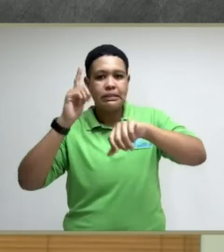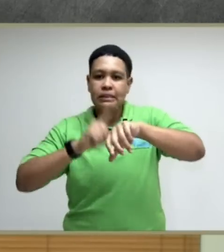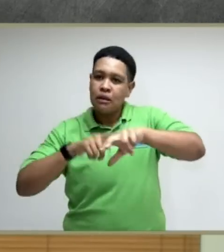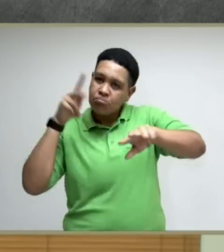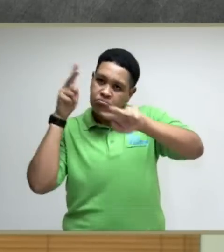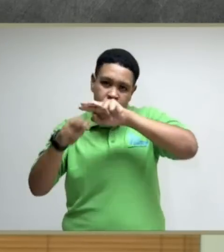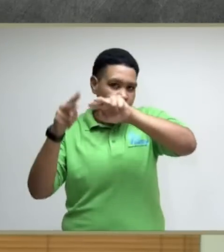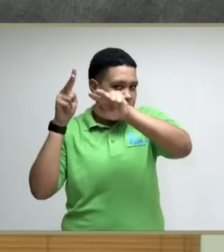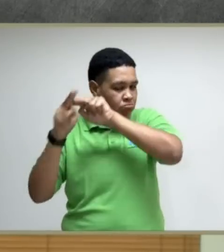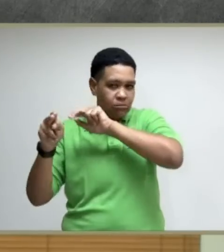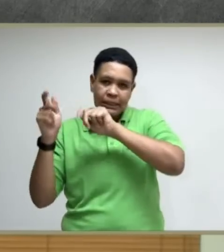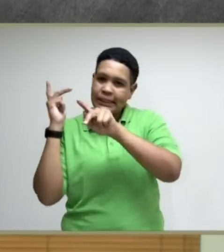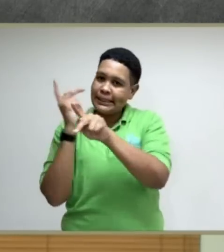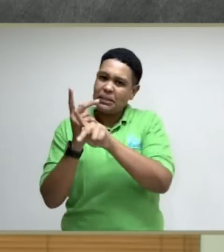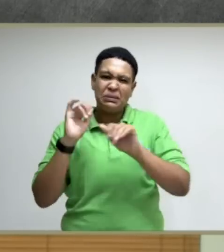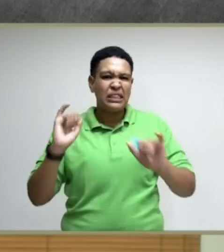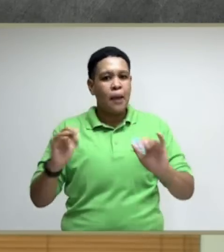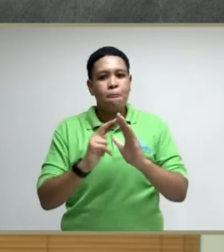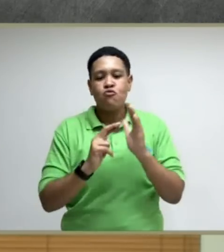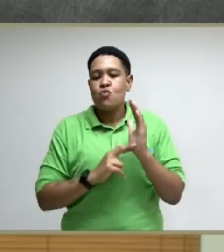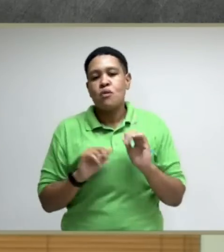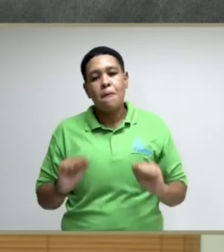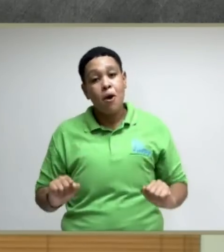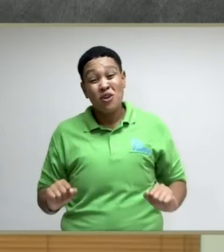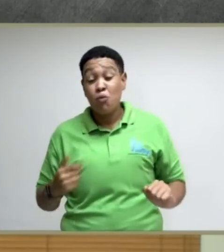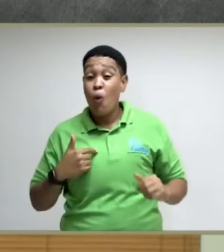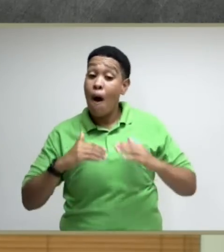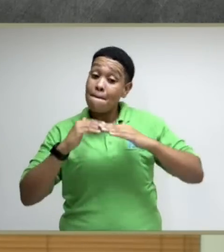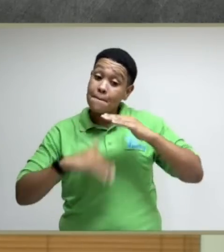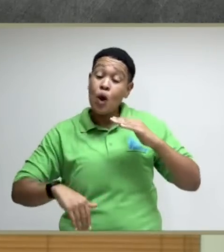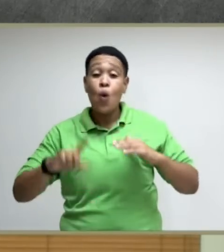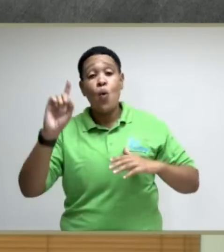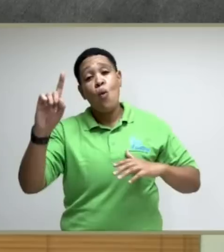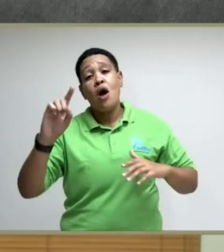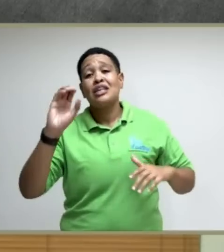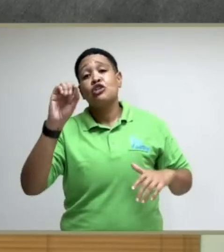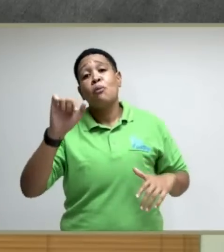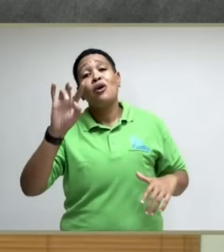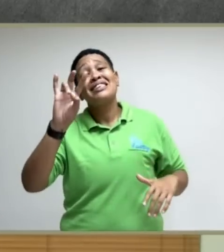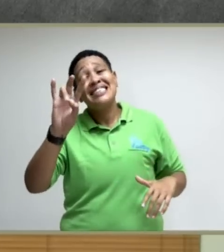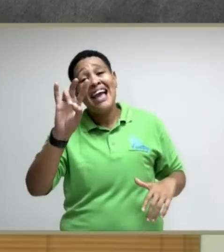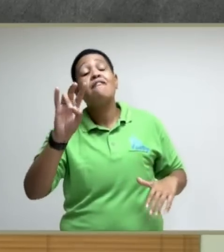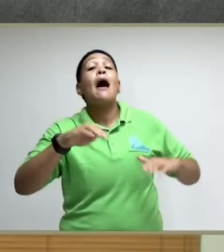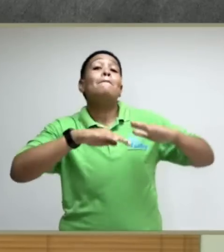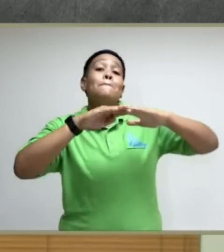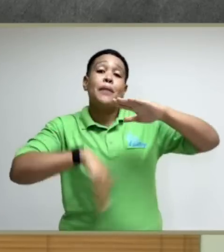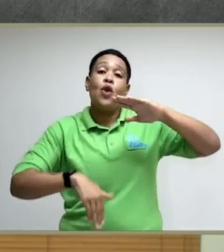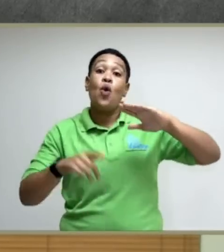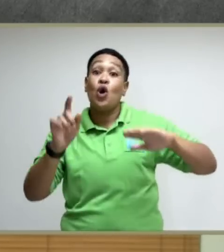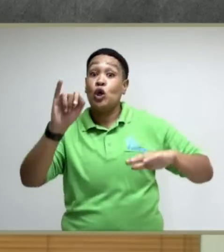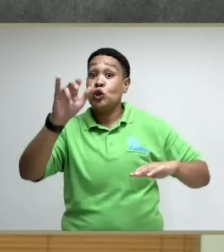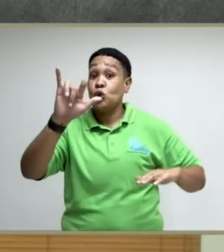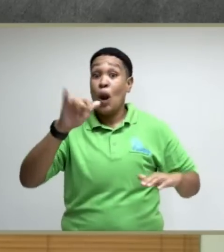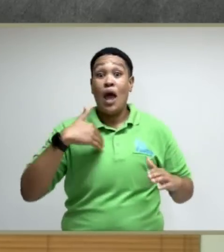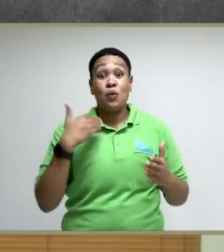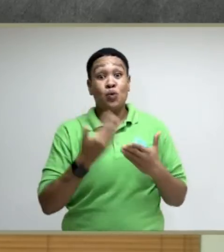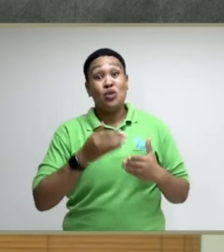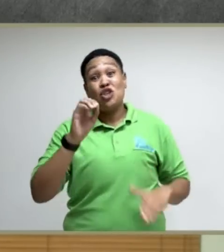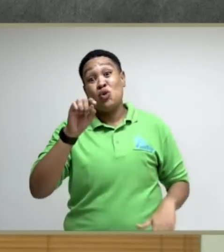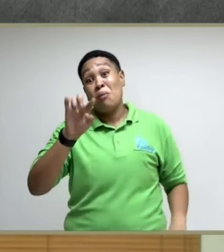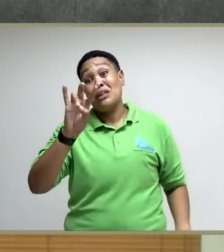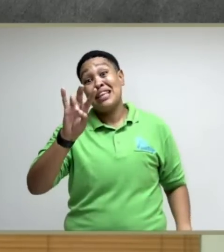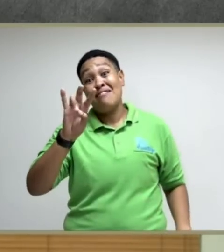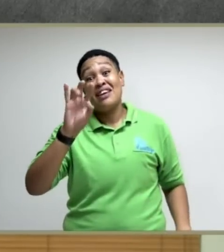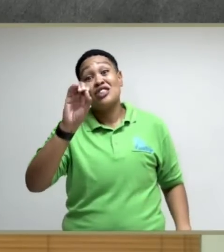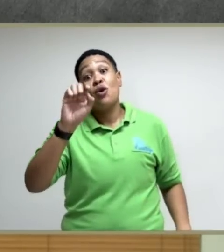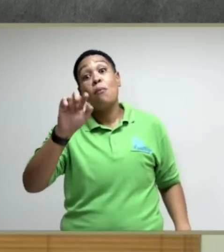We want to get it back down to 0.7 and even below. 0.7 was where we were in July, and 0.3 was